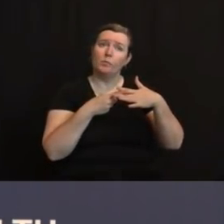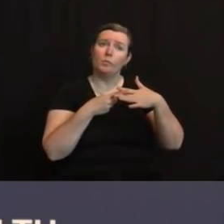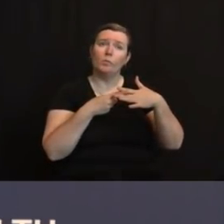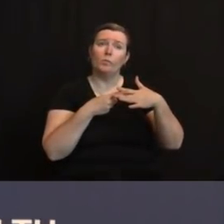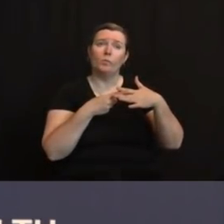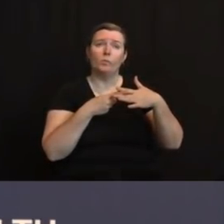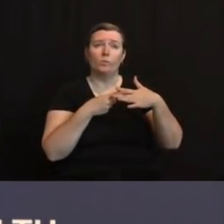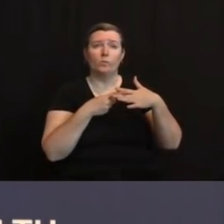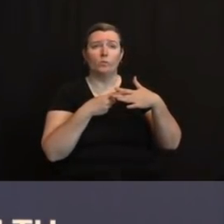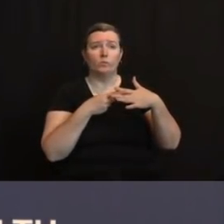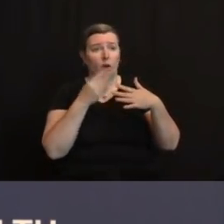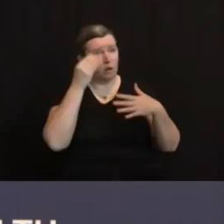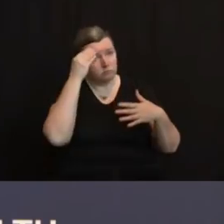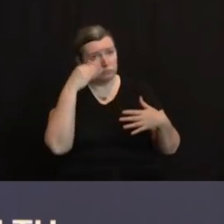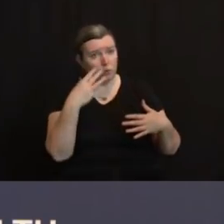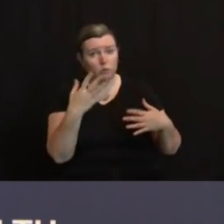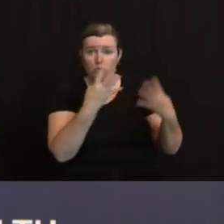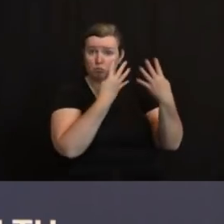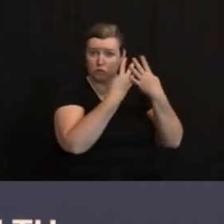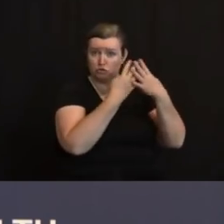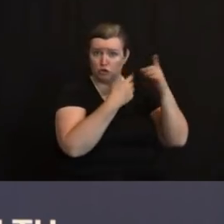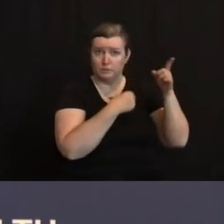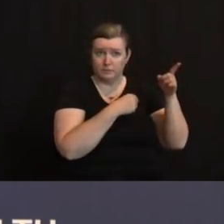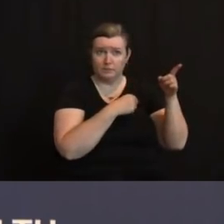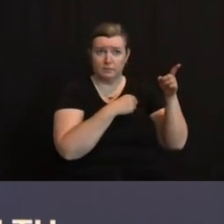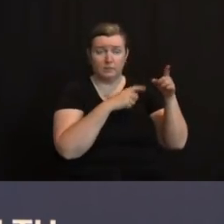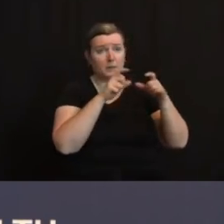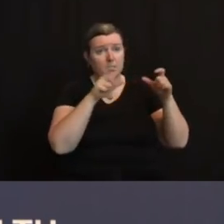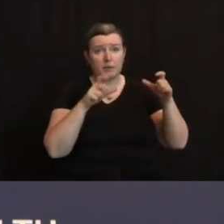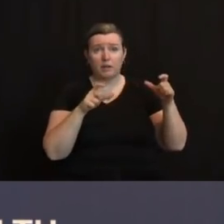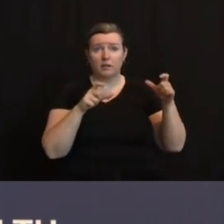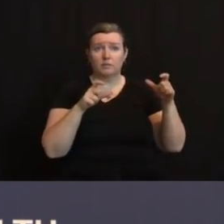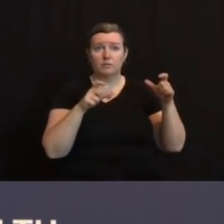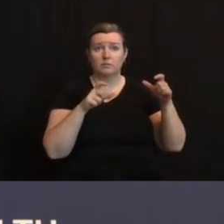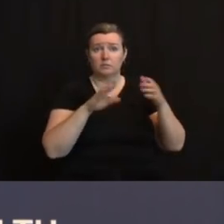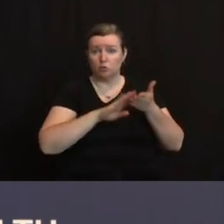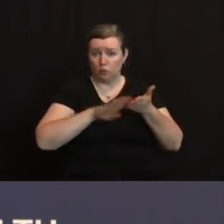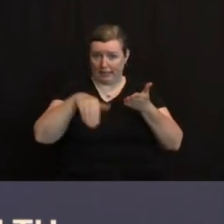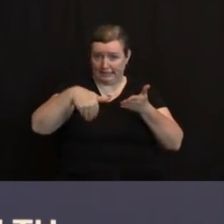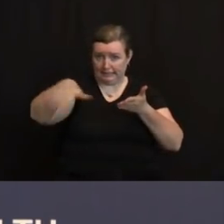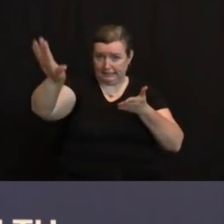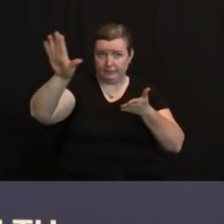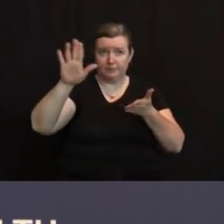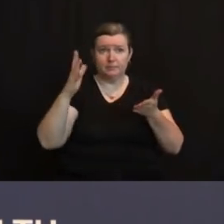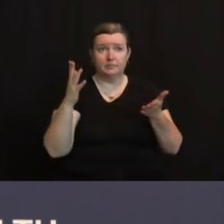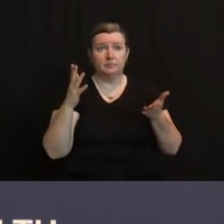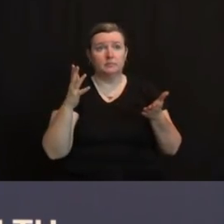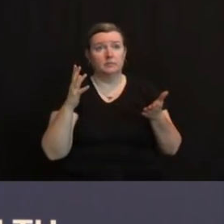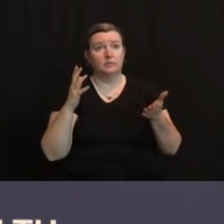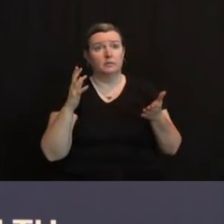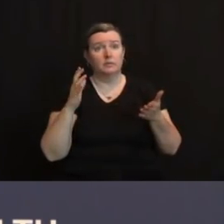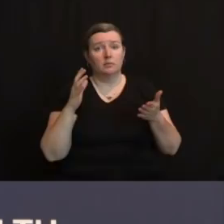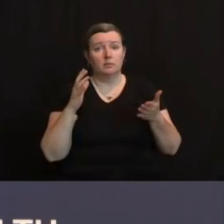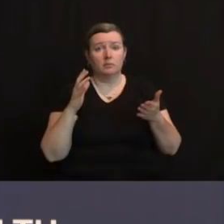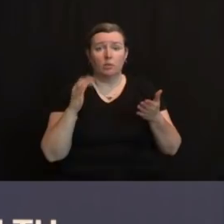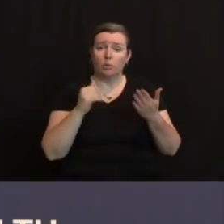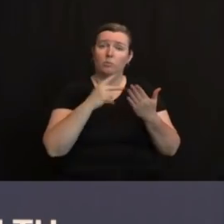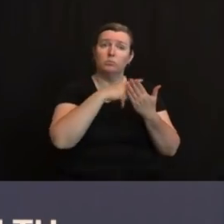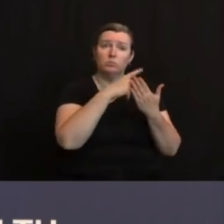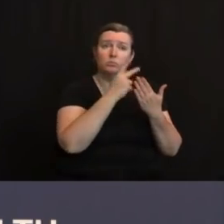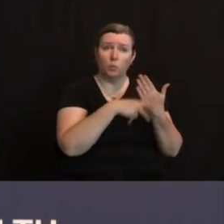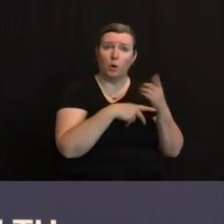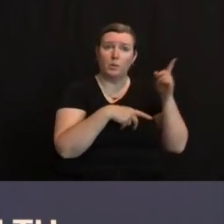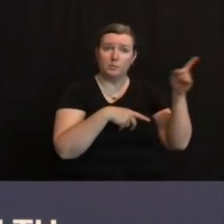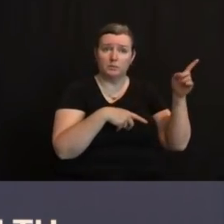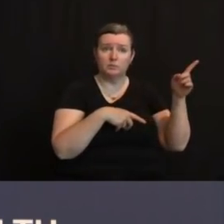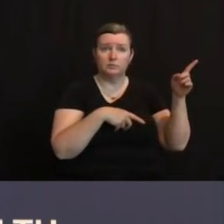prison and releasing inmates. This is a program it's been set up. The judiciary is overseeing it. It's